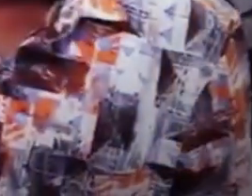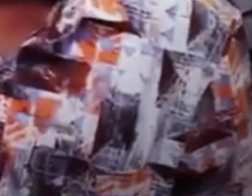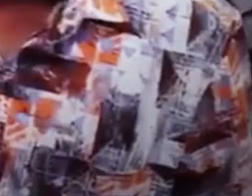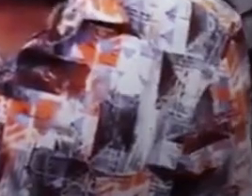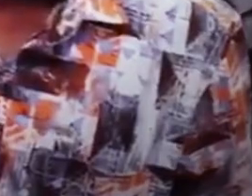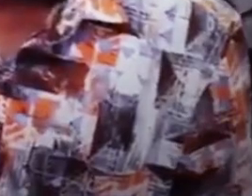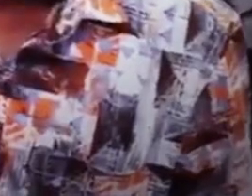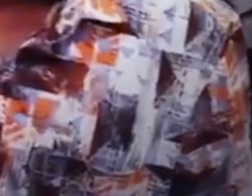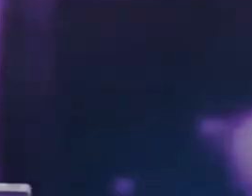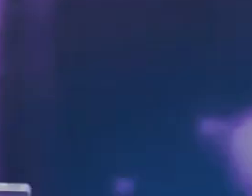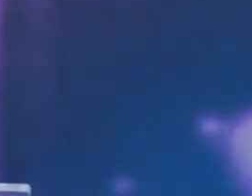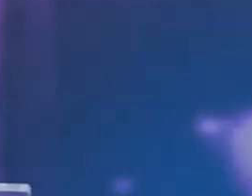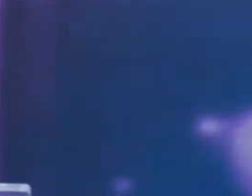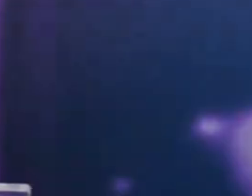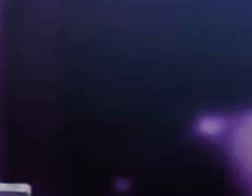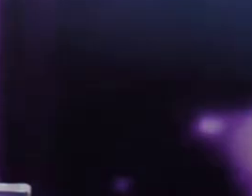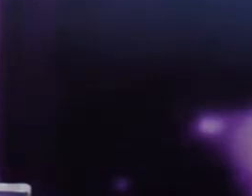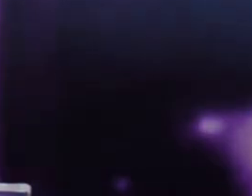head. But you see,